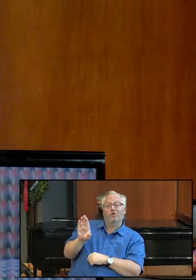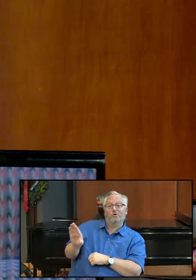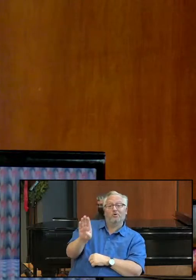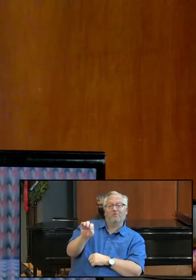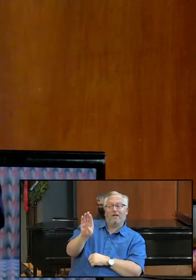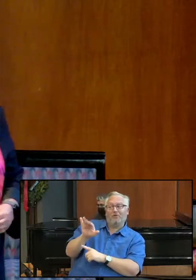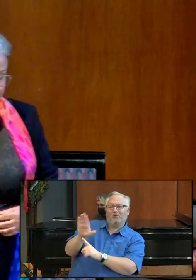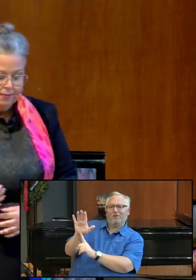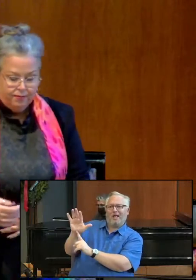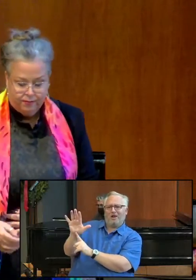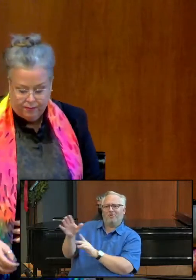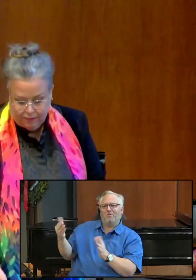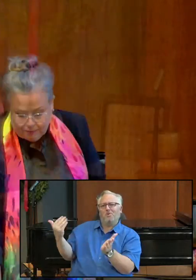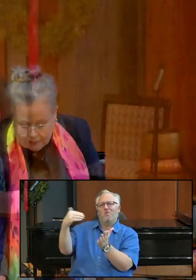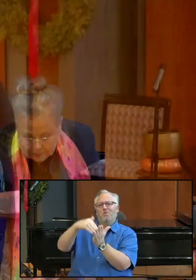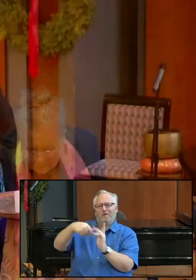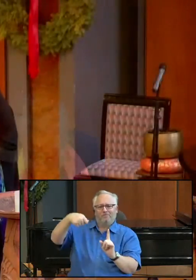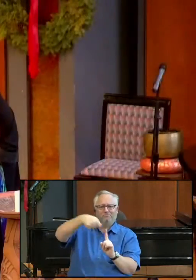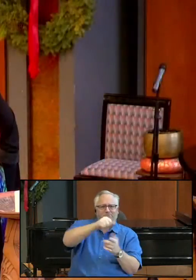our chalice.